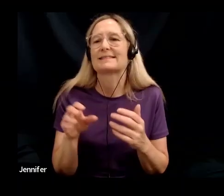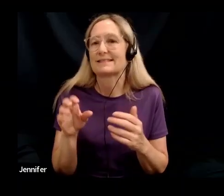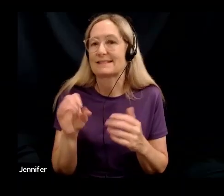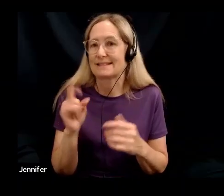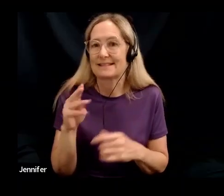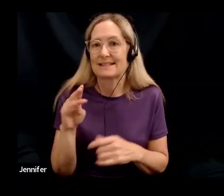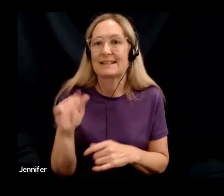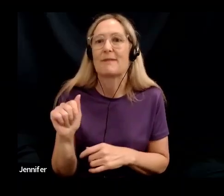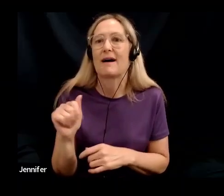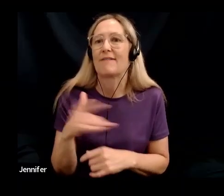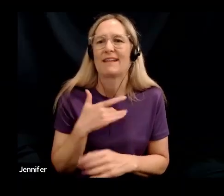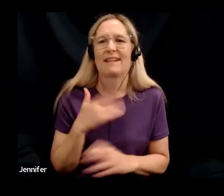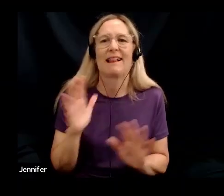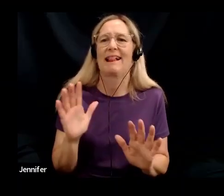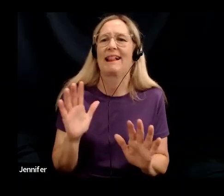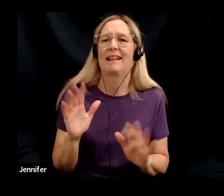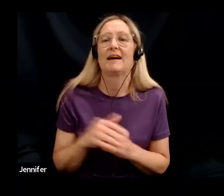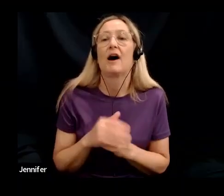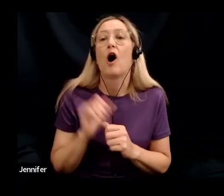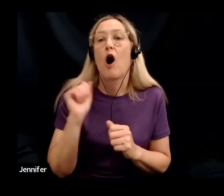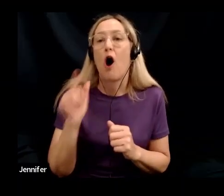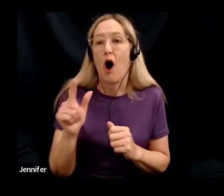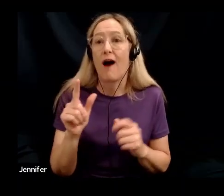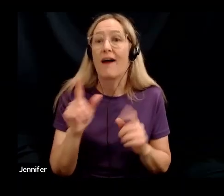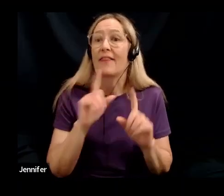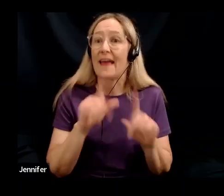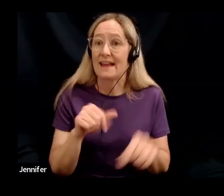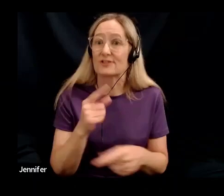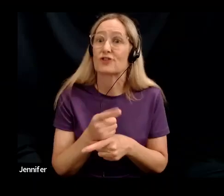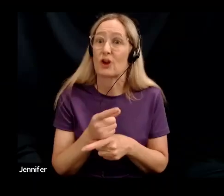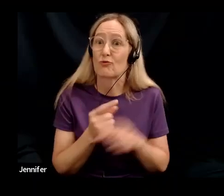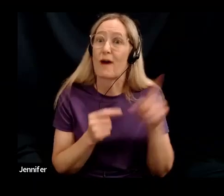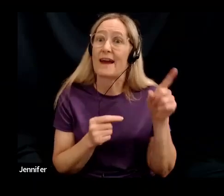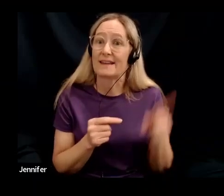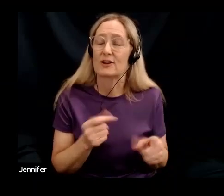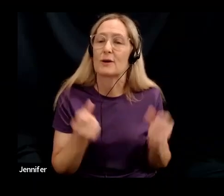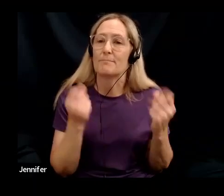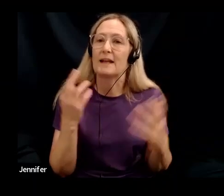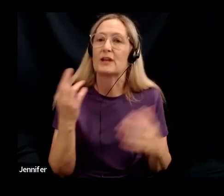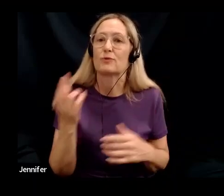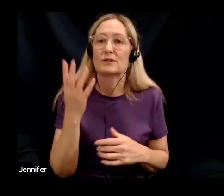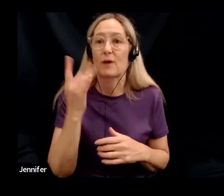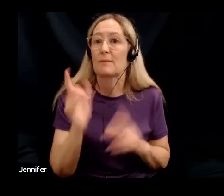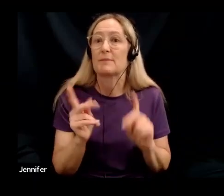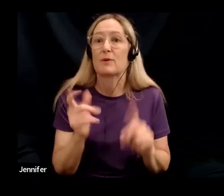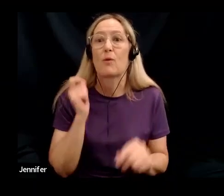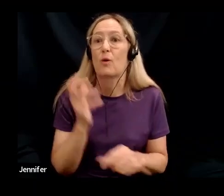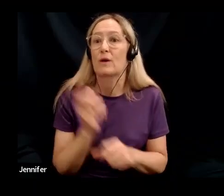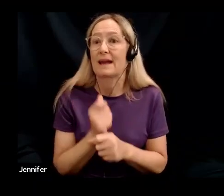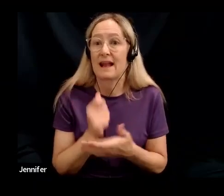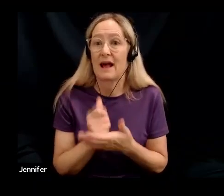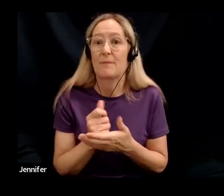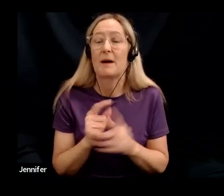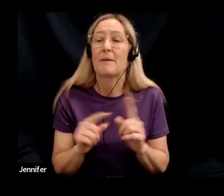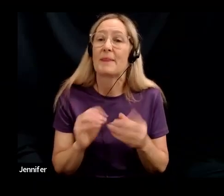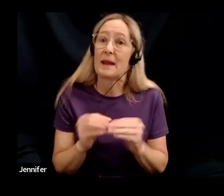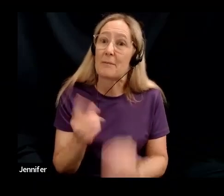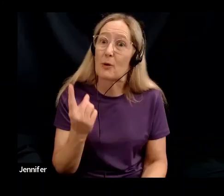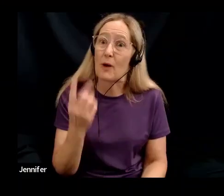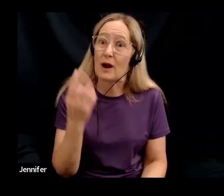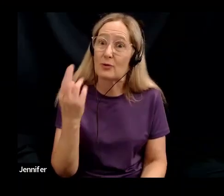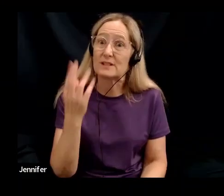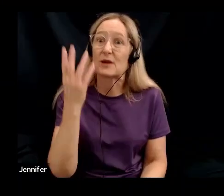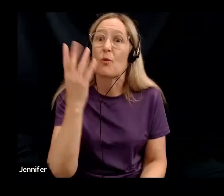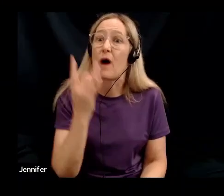so again, there's all these answers are accurate. There are a lot of reasons why people don't seek help. But the number one reason